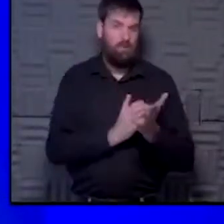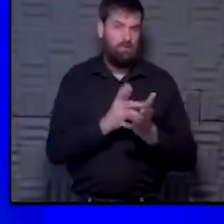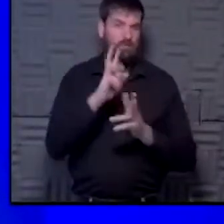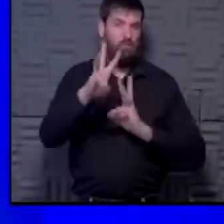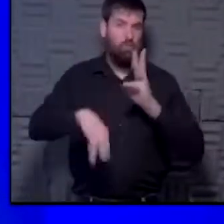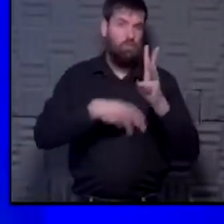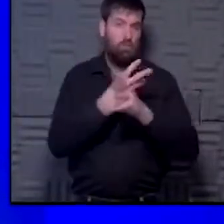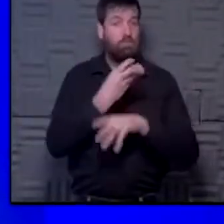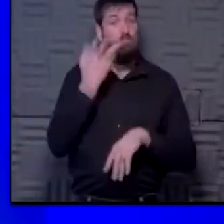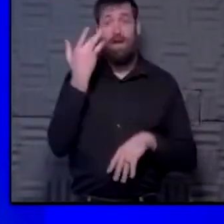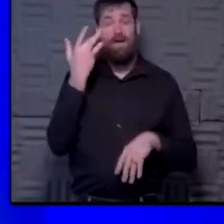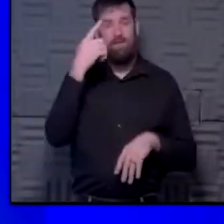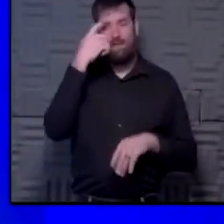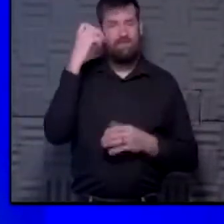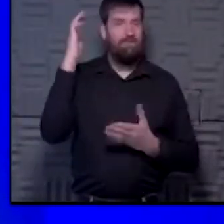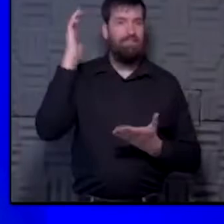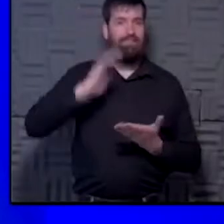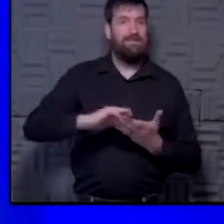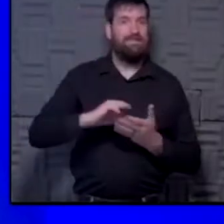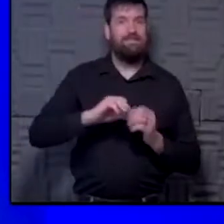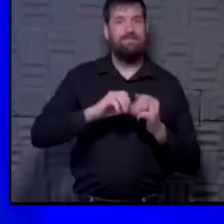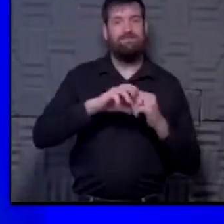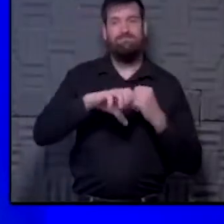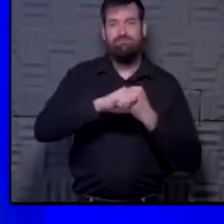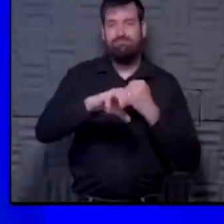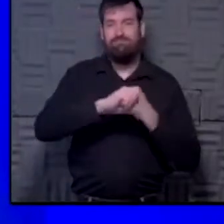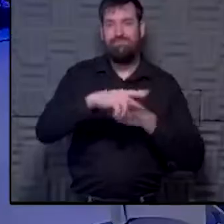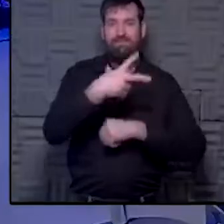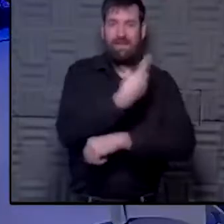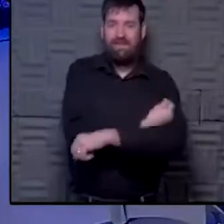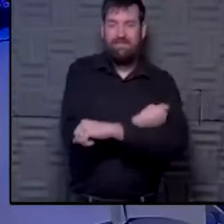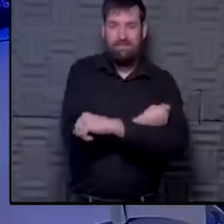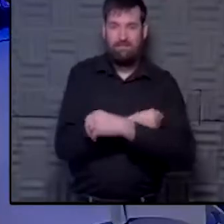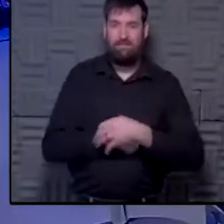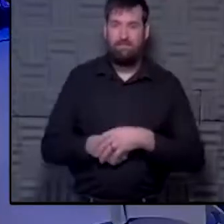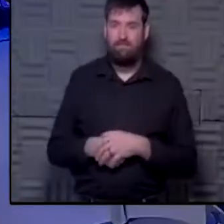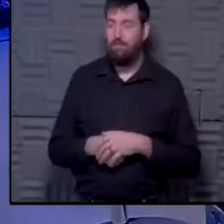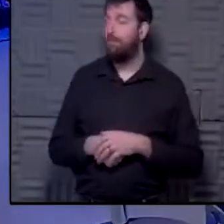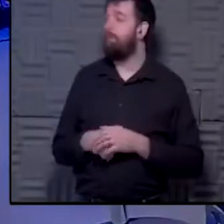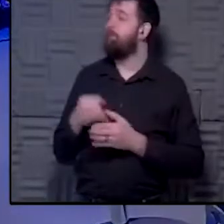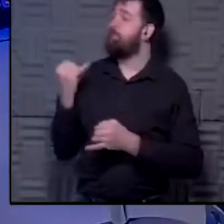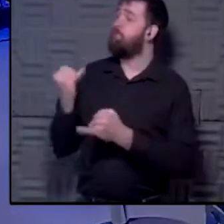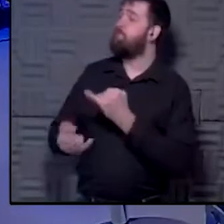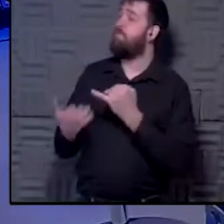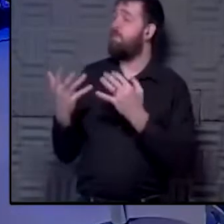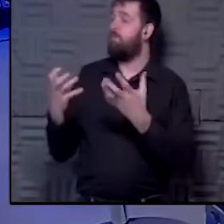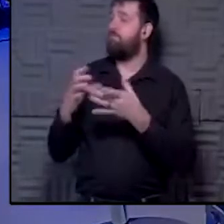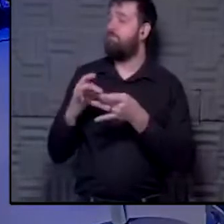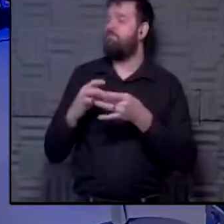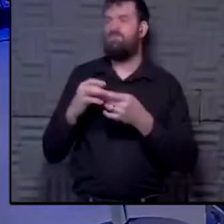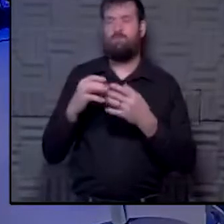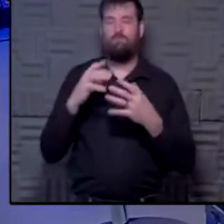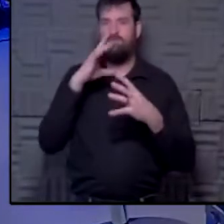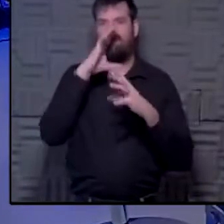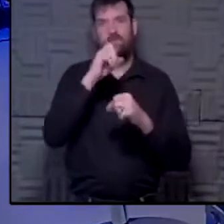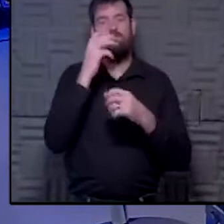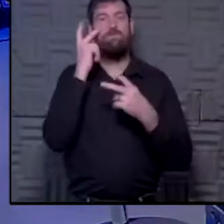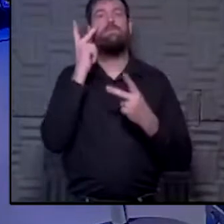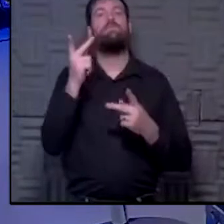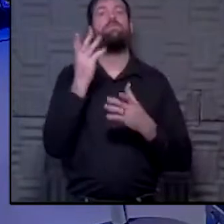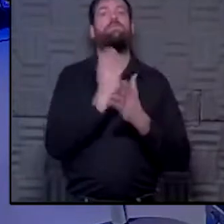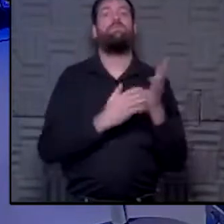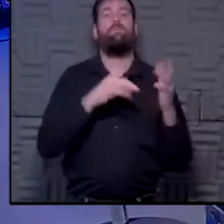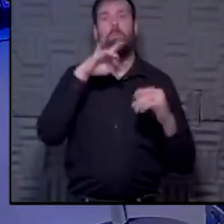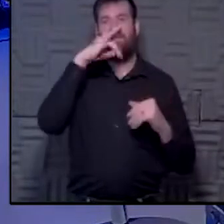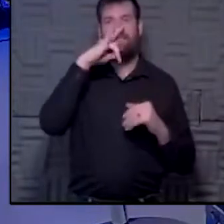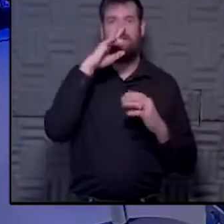because of the reduced vaccine campaigns going on because of the pandemic. And the last thing I would just comment, it'd be fascinating to see some of the pediatric data, because